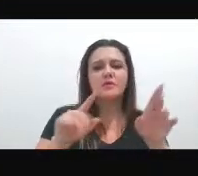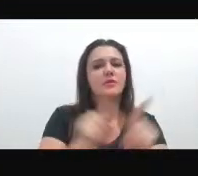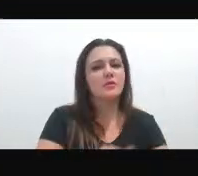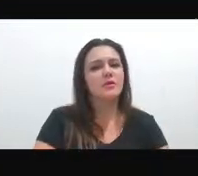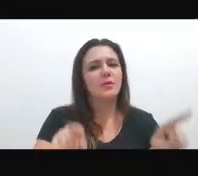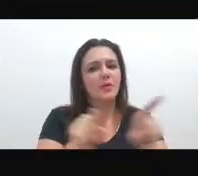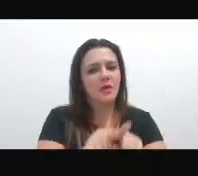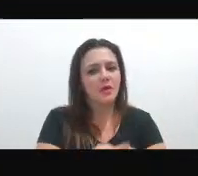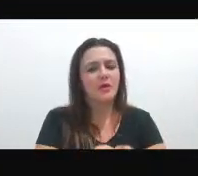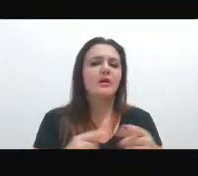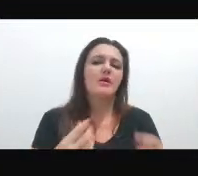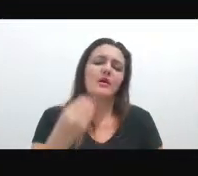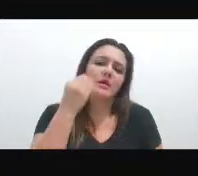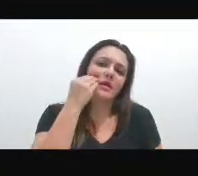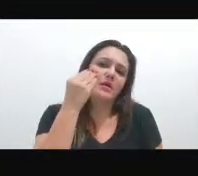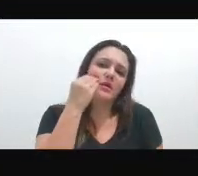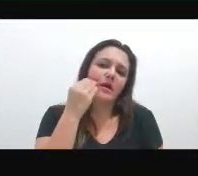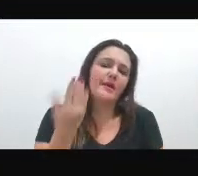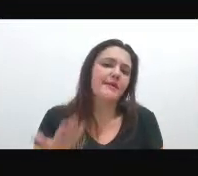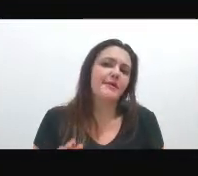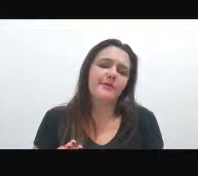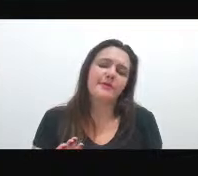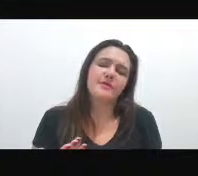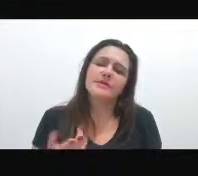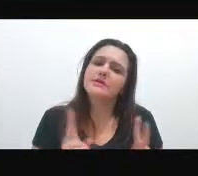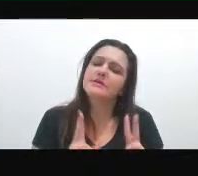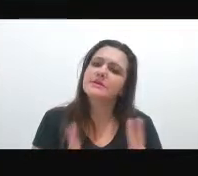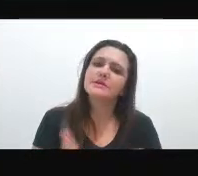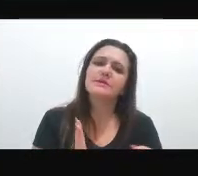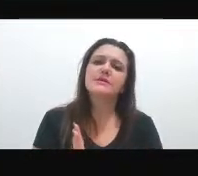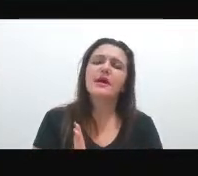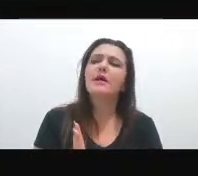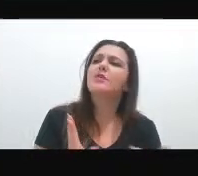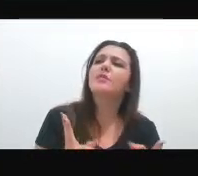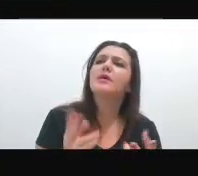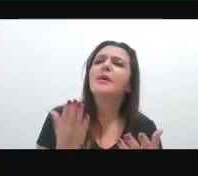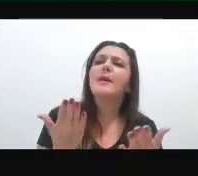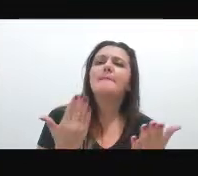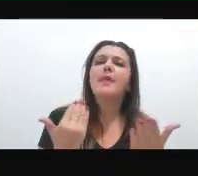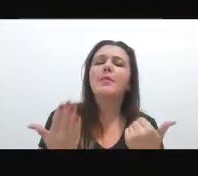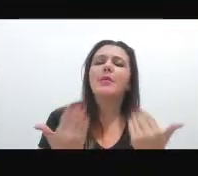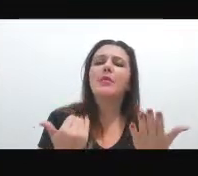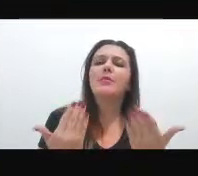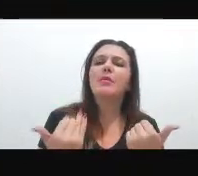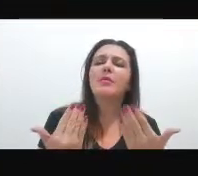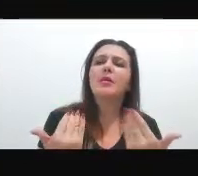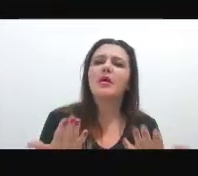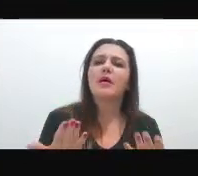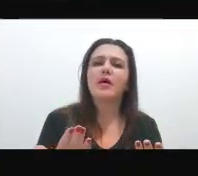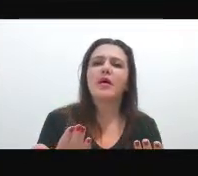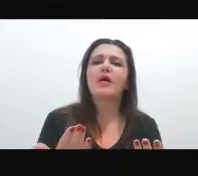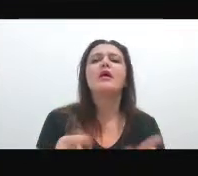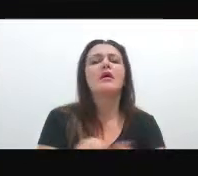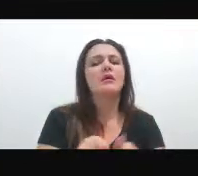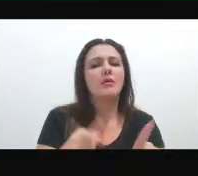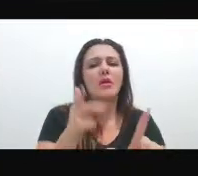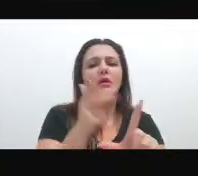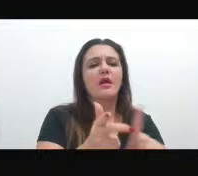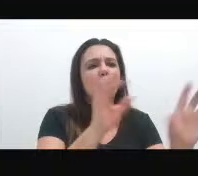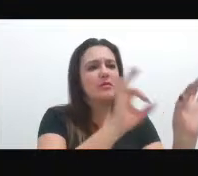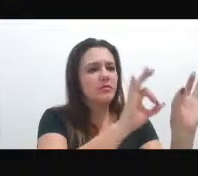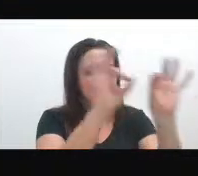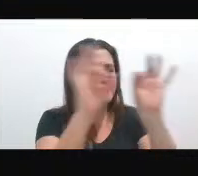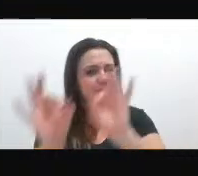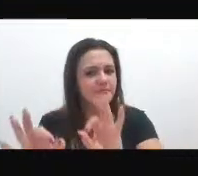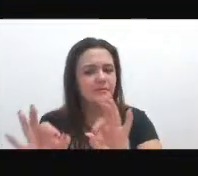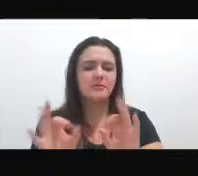listen to what other teachers have to say, watching recordings of webinars, etc. And I think that's the